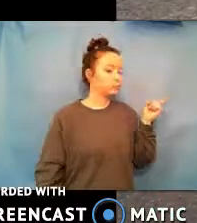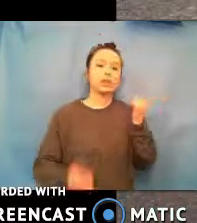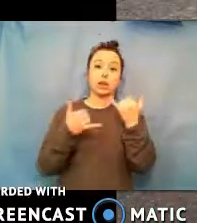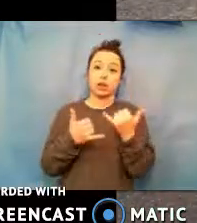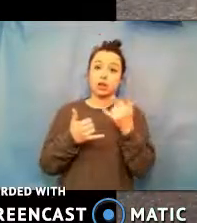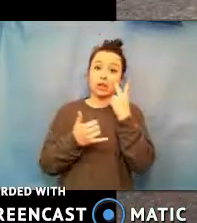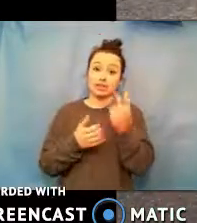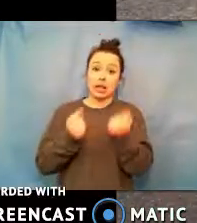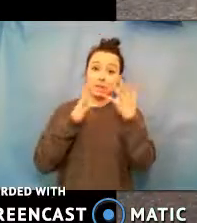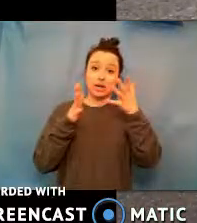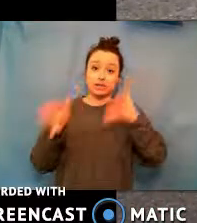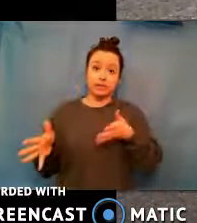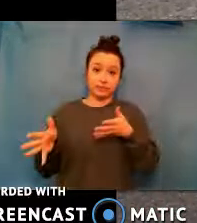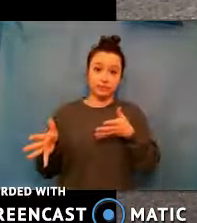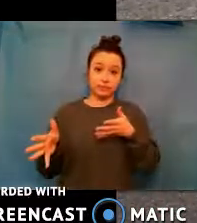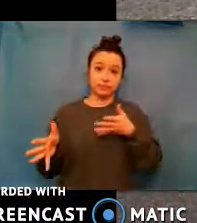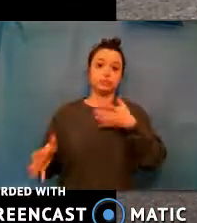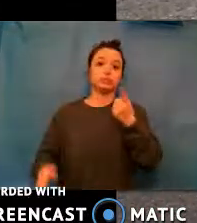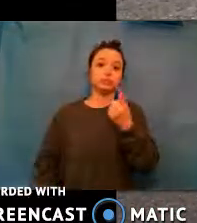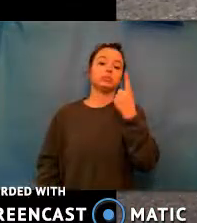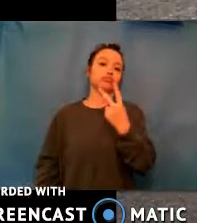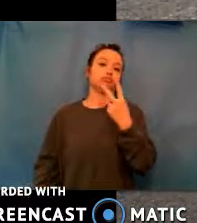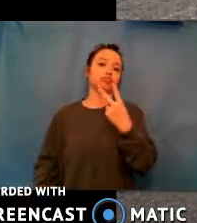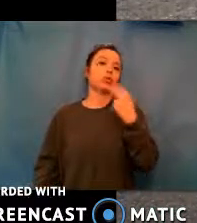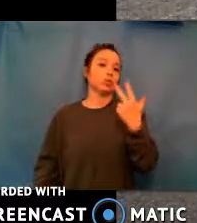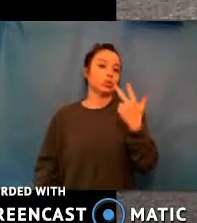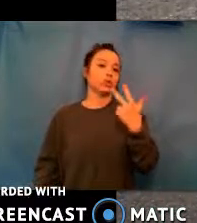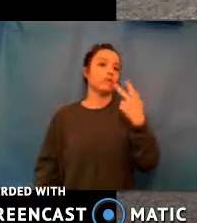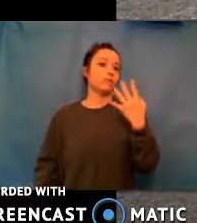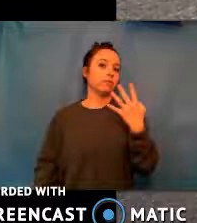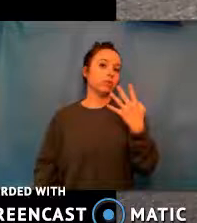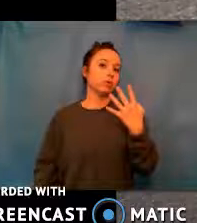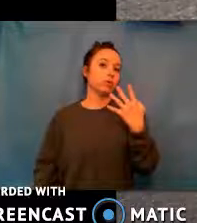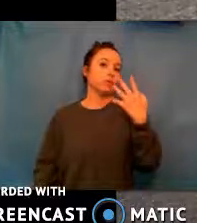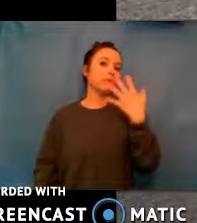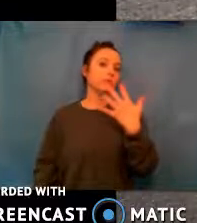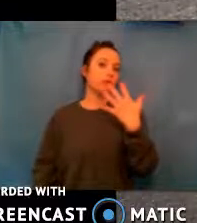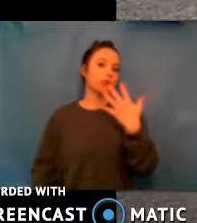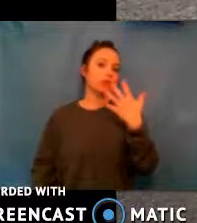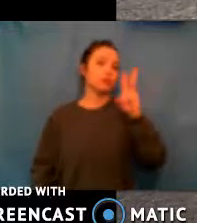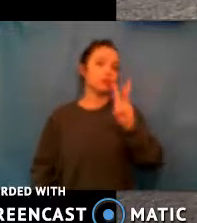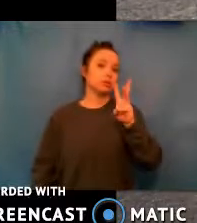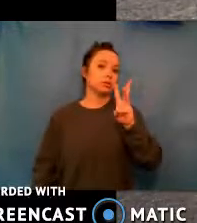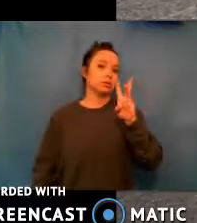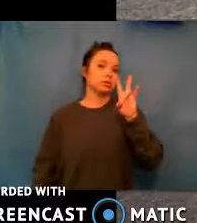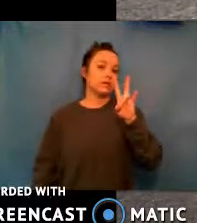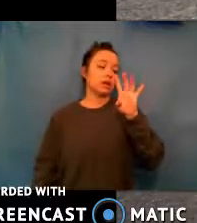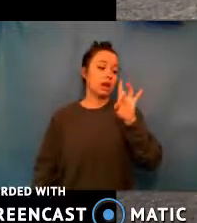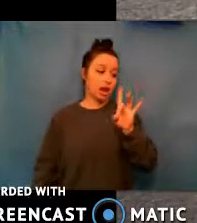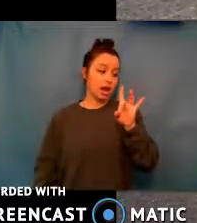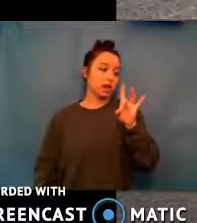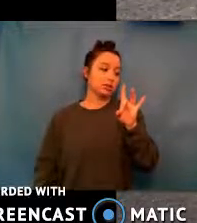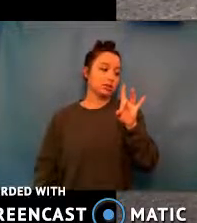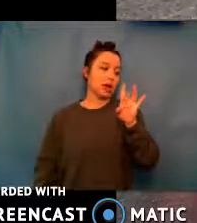Now let's count what's left. Ready? 1, 2, 3, 4, 5, 6,